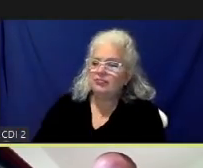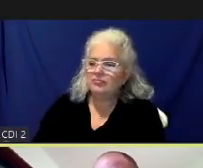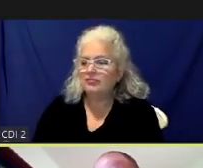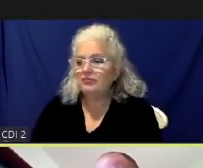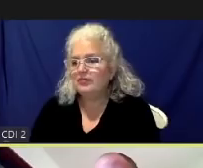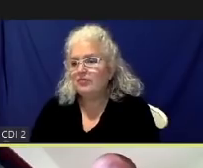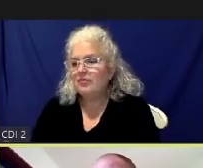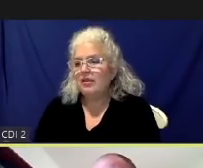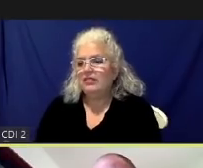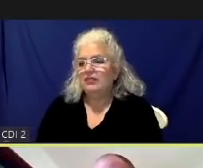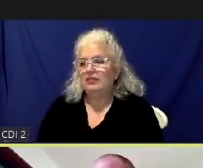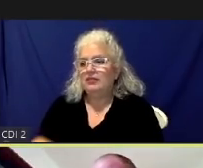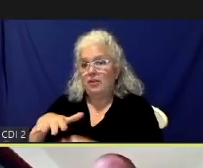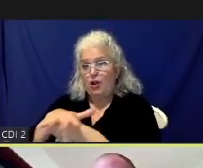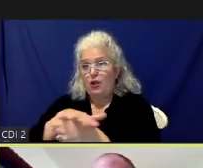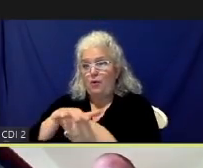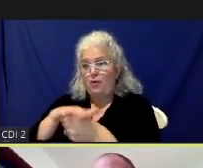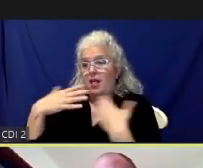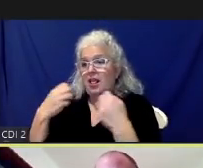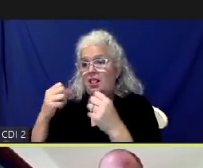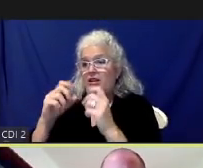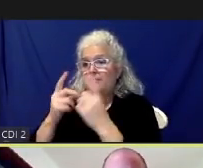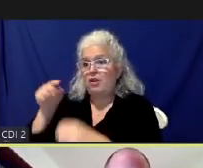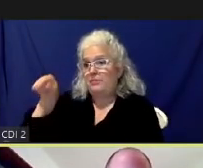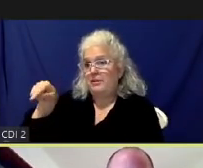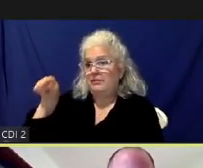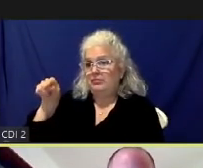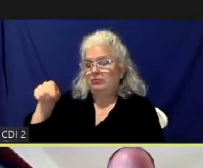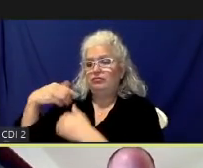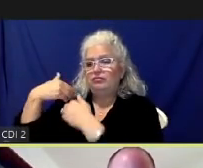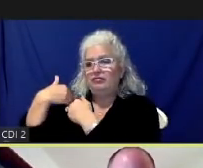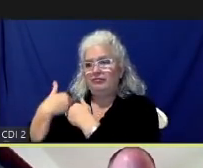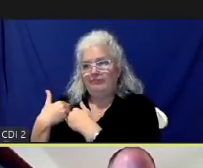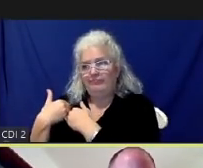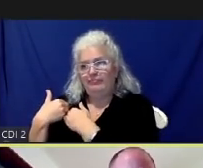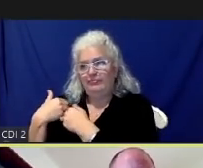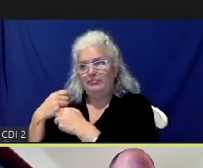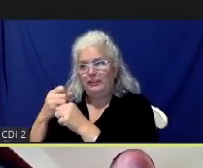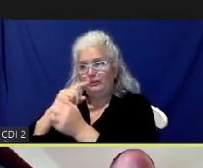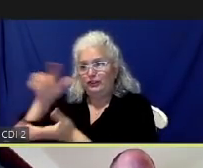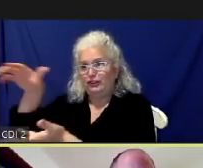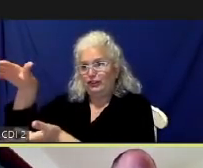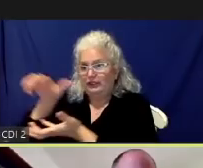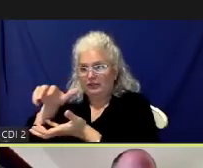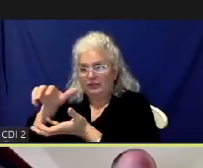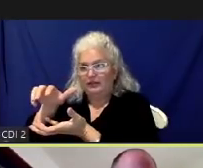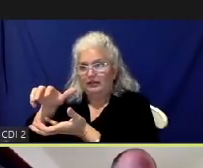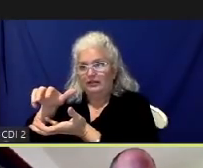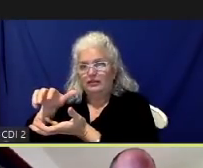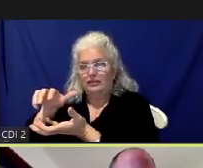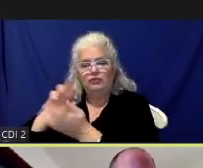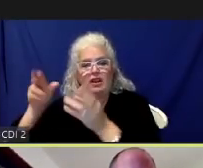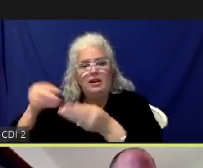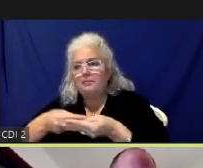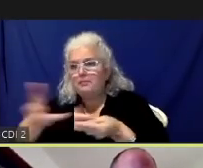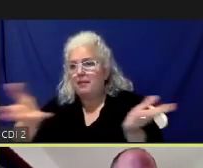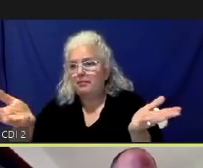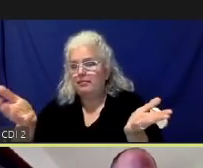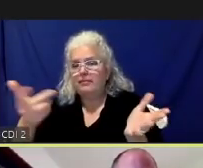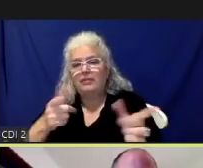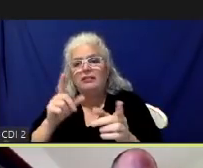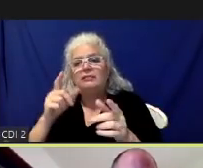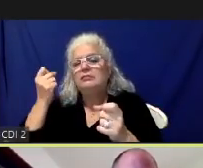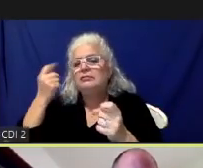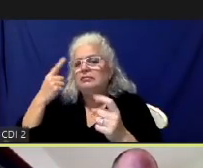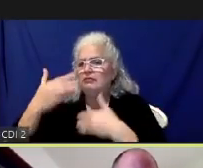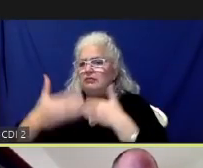standpoint is to get doses into arms as quickly as we possibly can, and to have as little